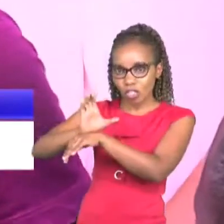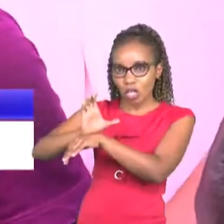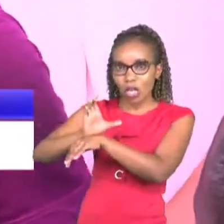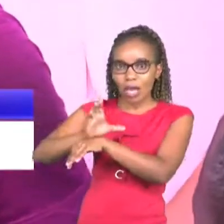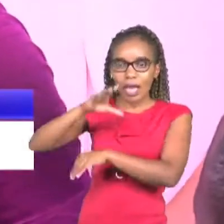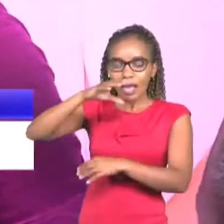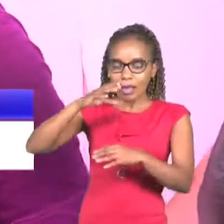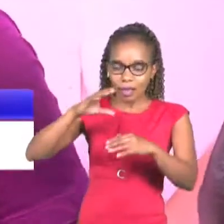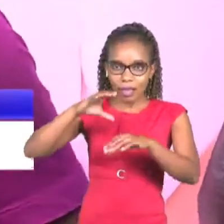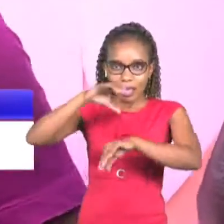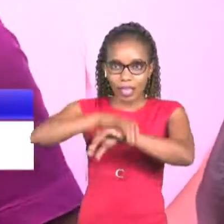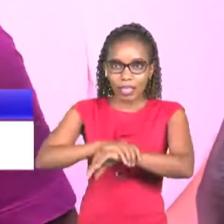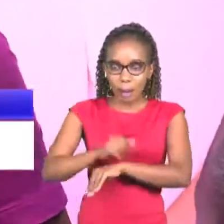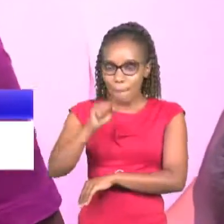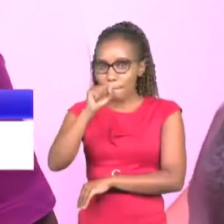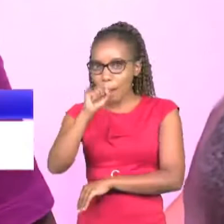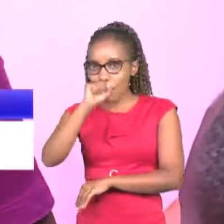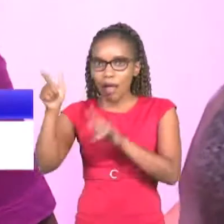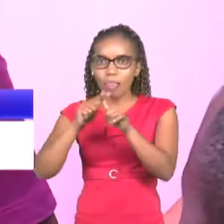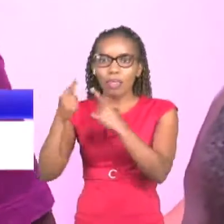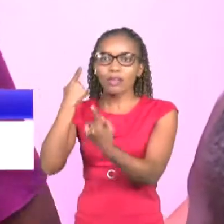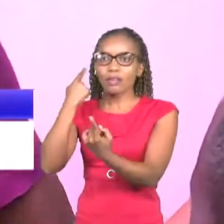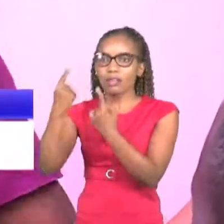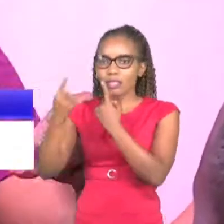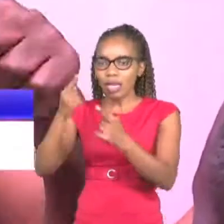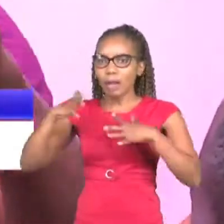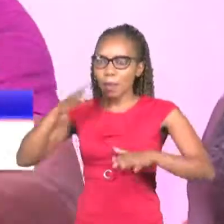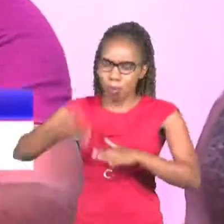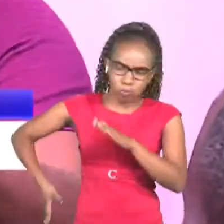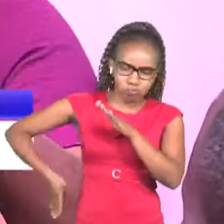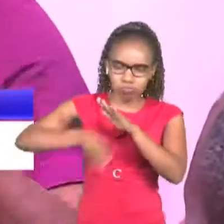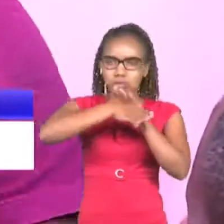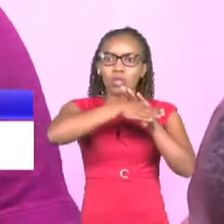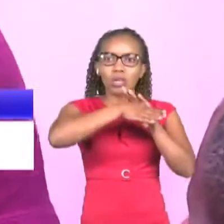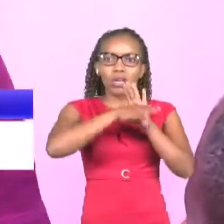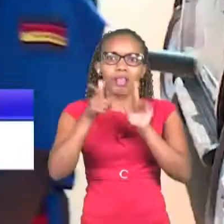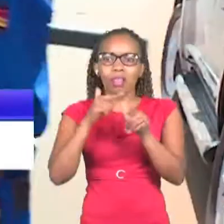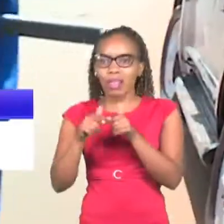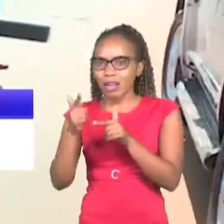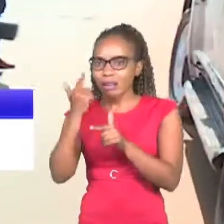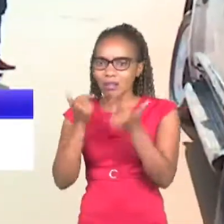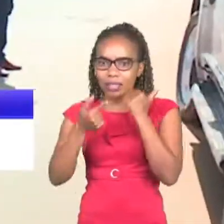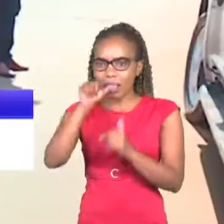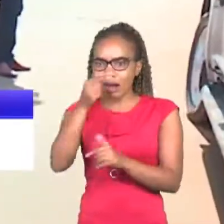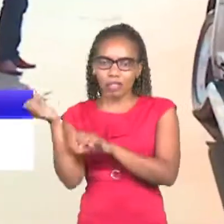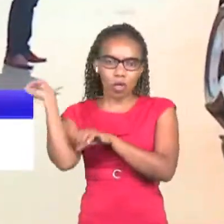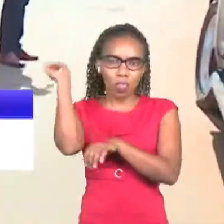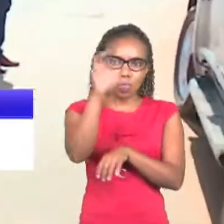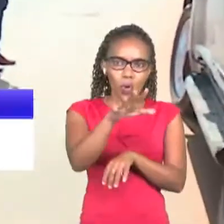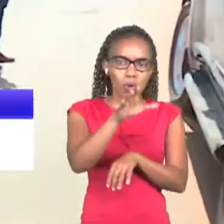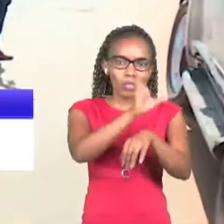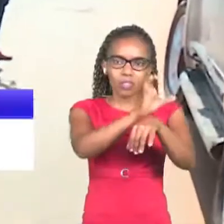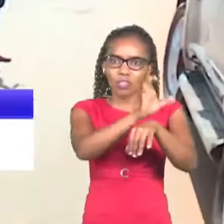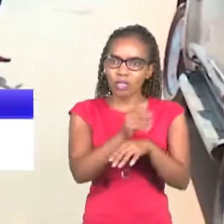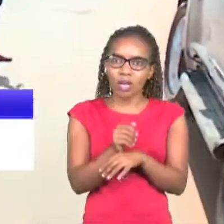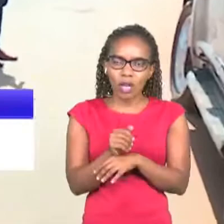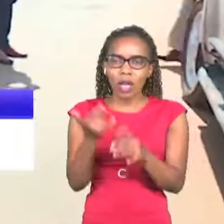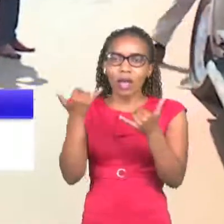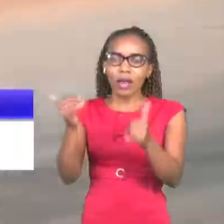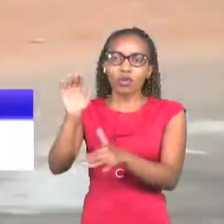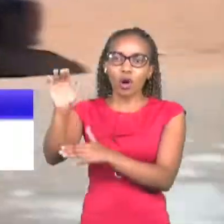and ask the congregants to get out of church. Tear gas Christians inside the church. The leaders are now calling for the international